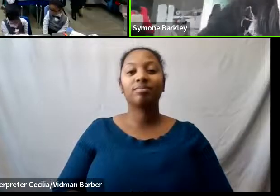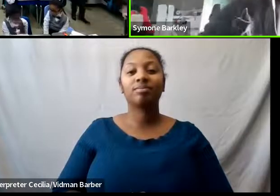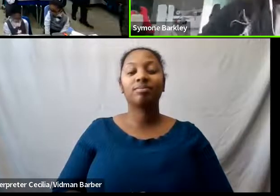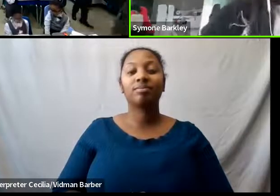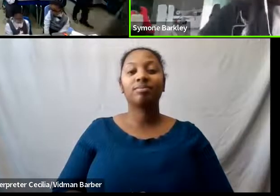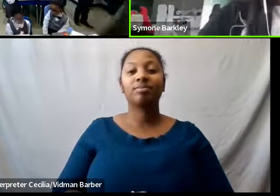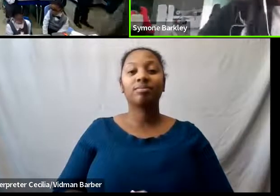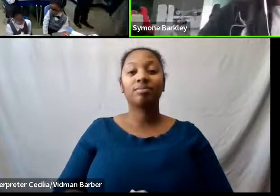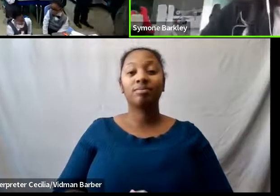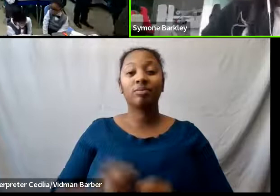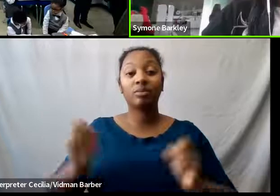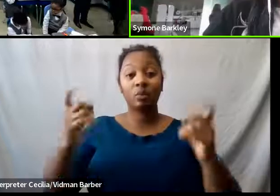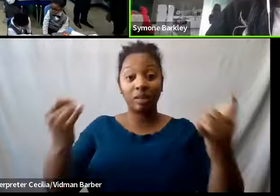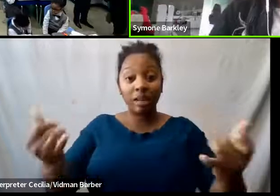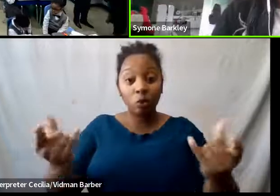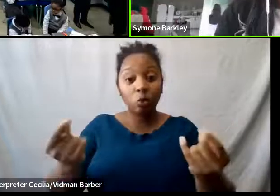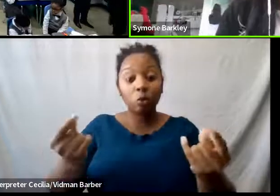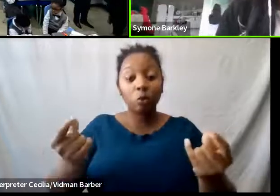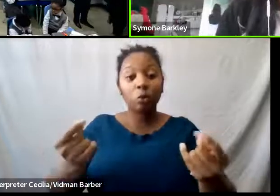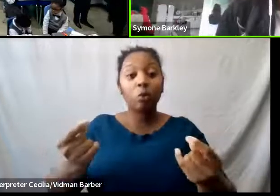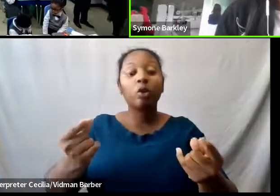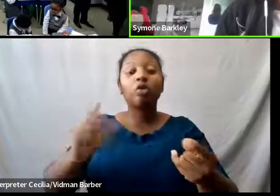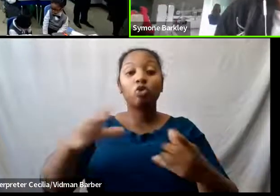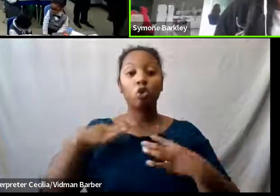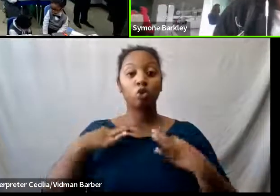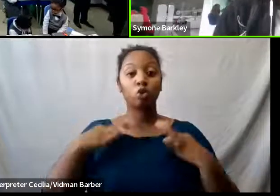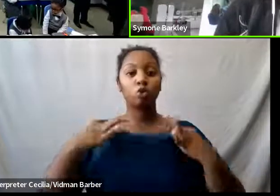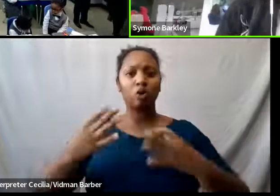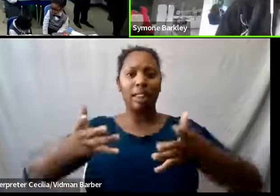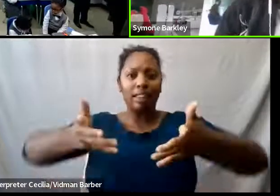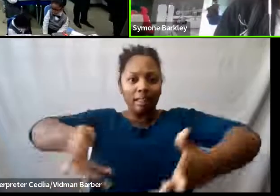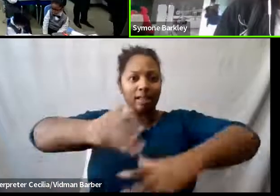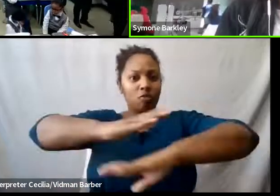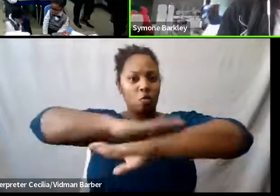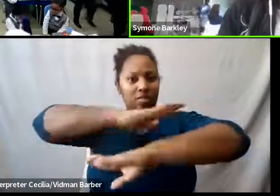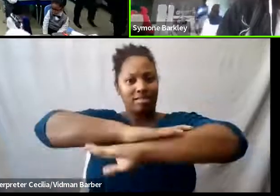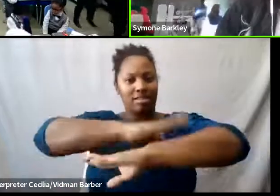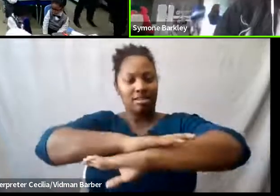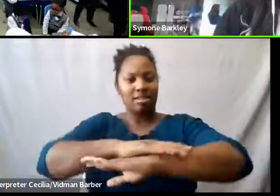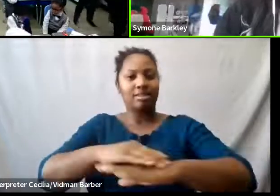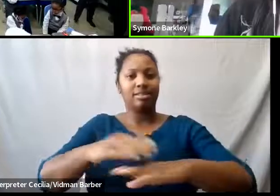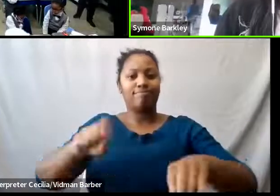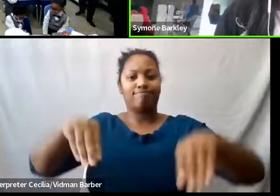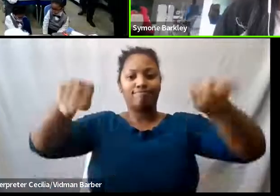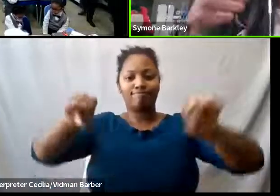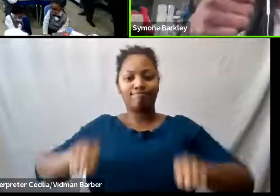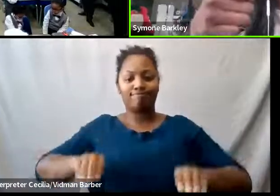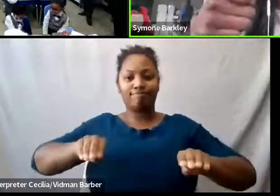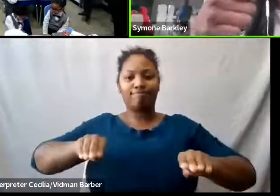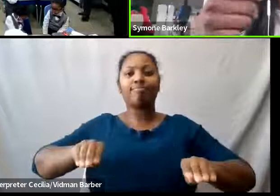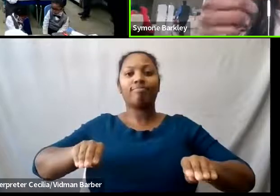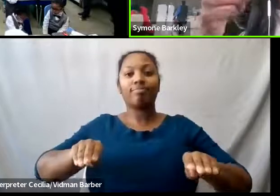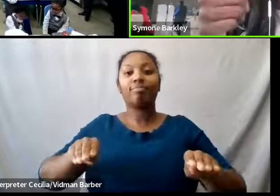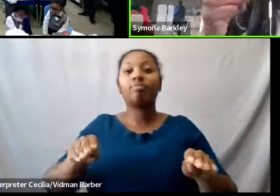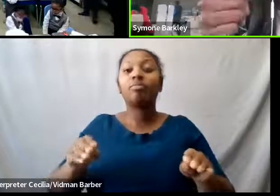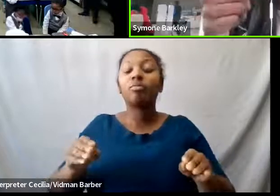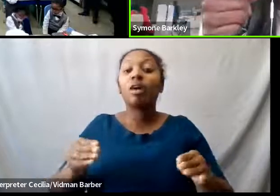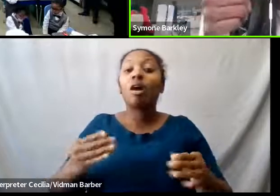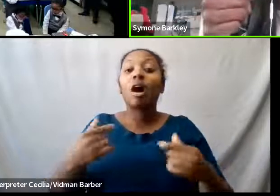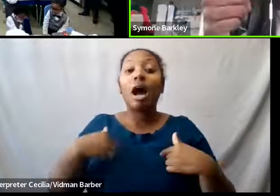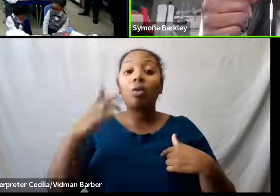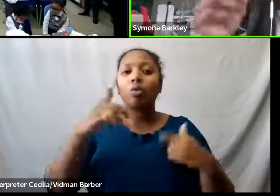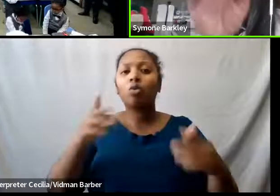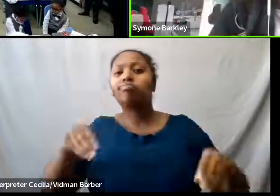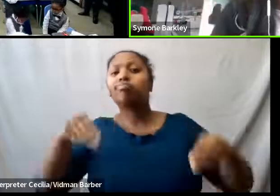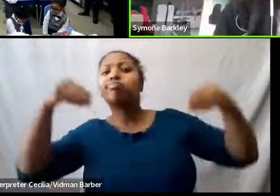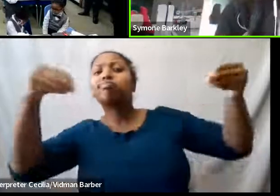your shirt on the desk in front of you, okay? Because this will make it the easiest if you keep it flat on the desk in front of you. I'm gonna lift mine up so you can see what